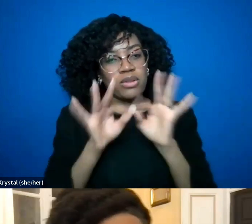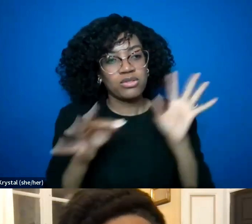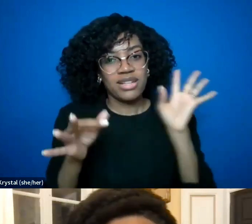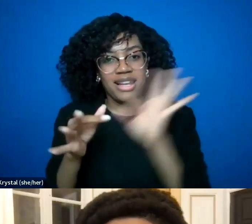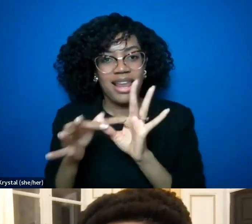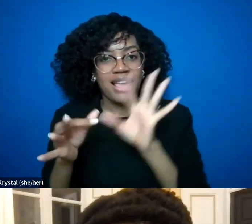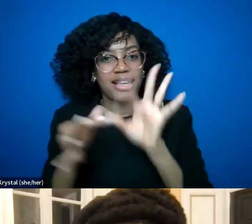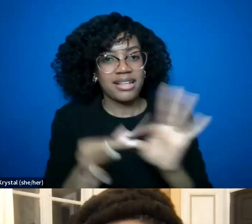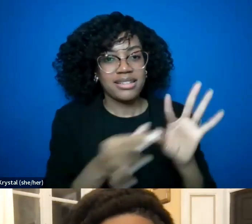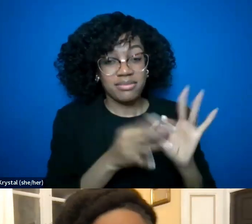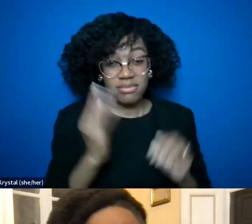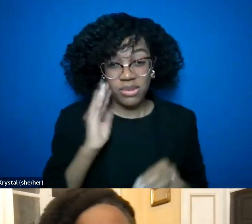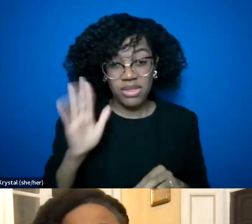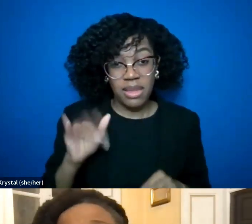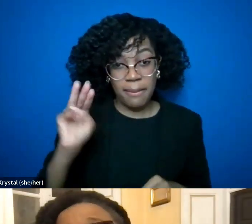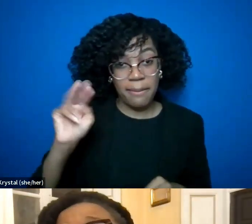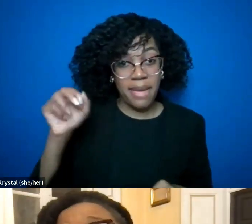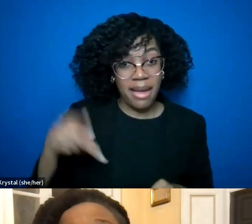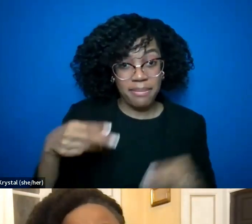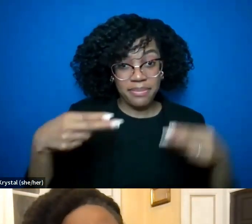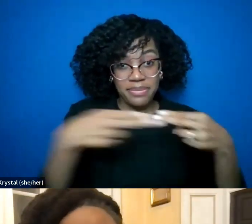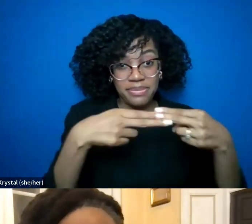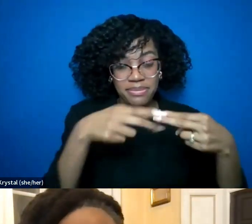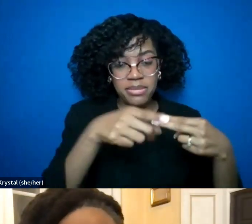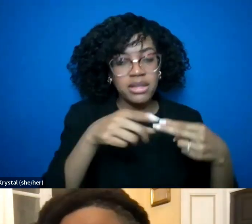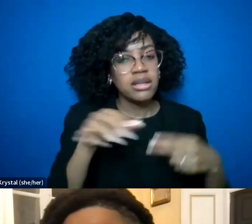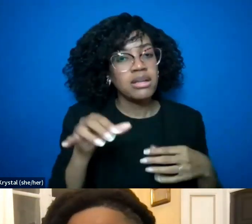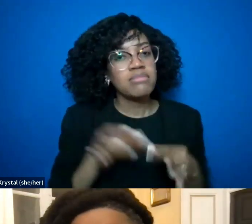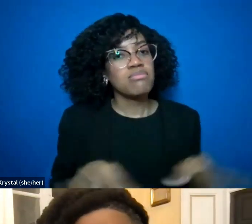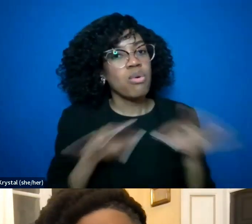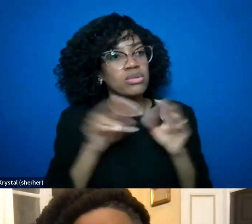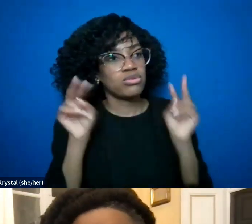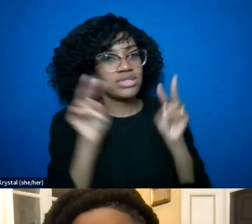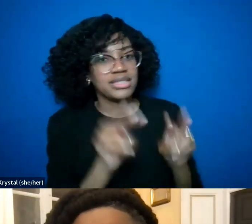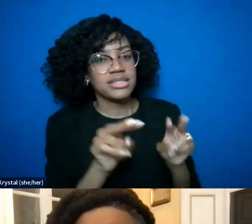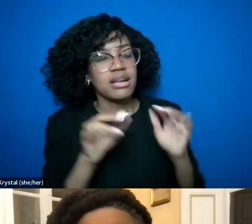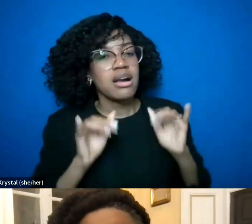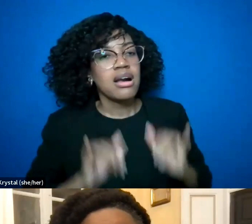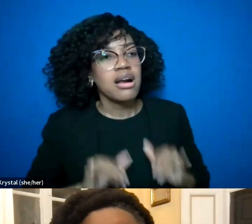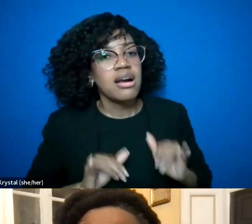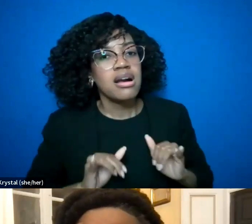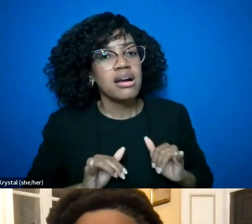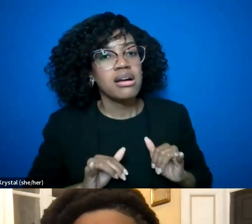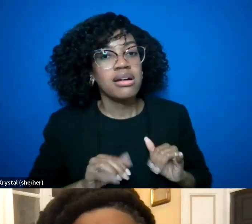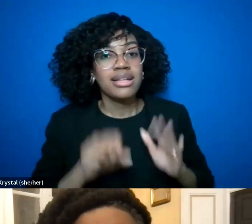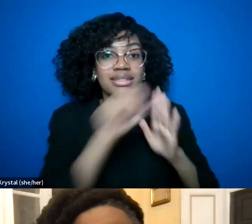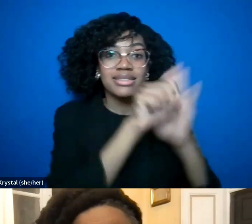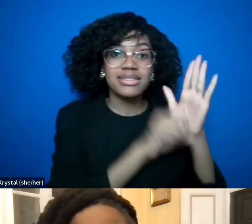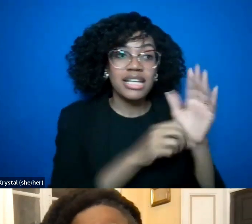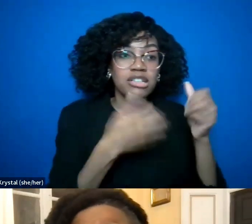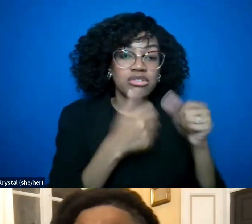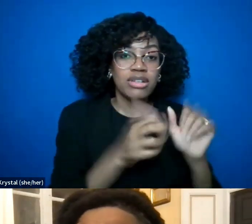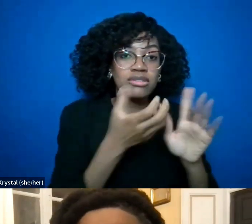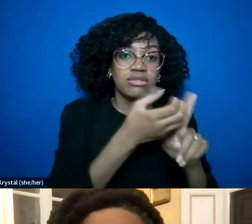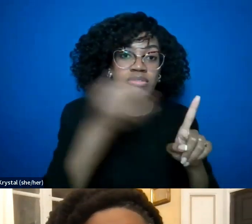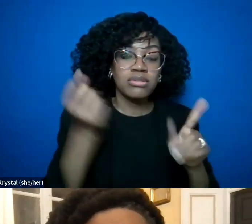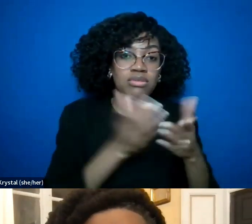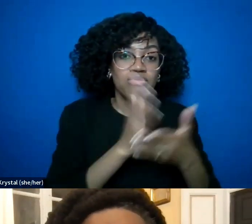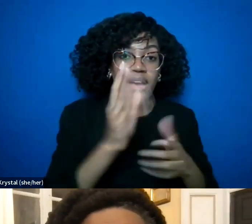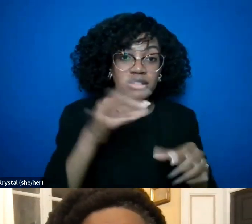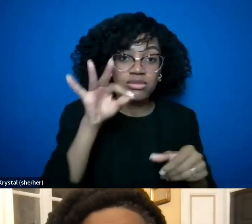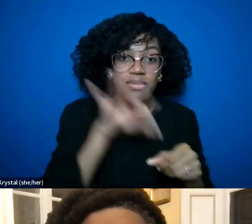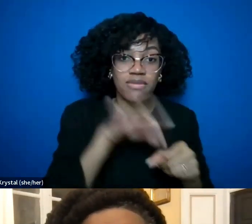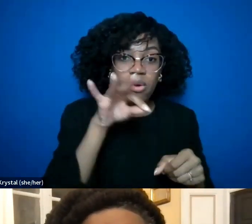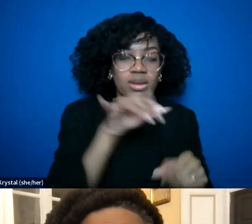and see that the same states that are behind the effort to suppress the right to vote are the same states that are